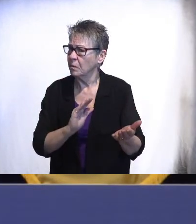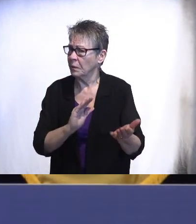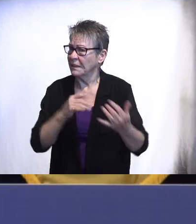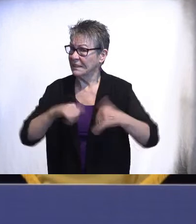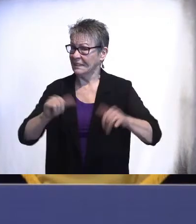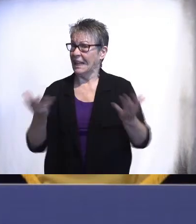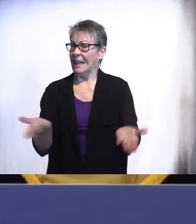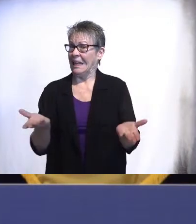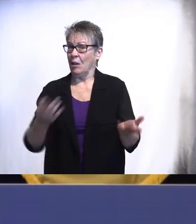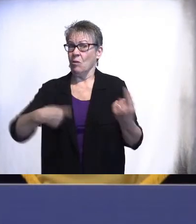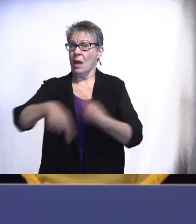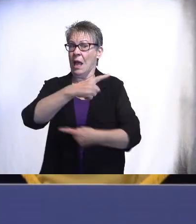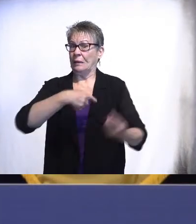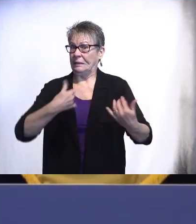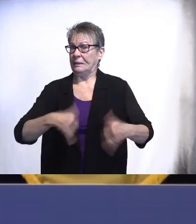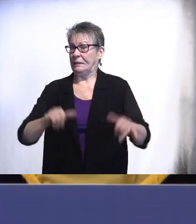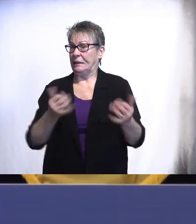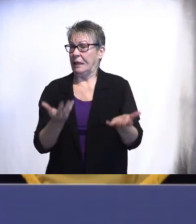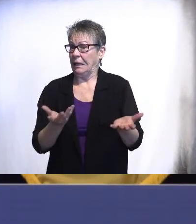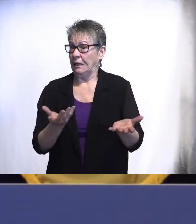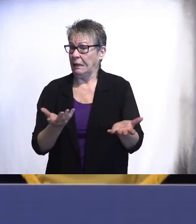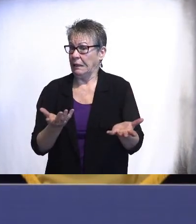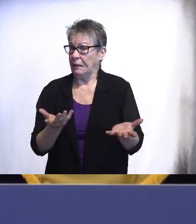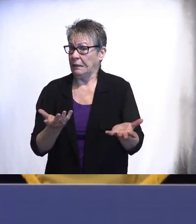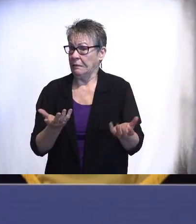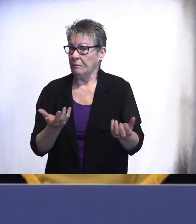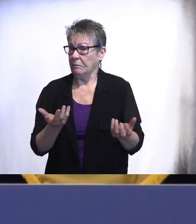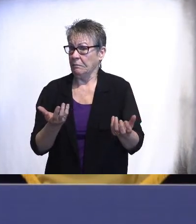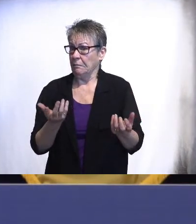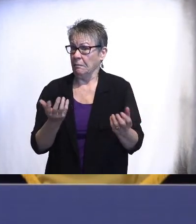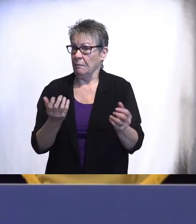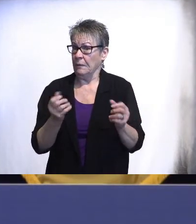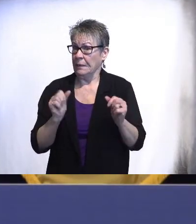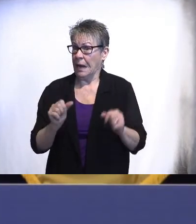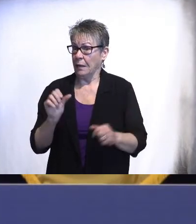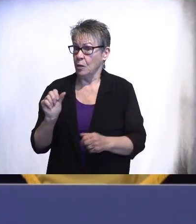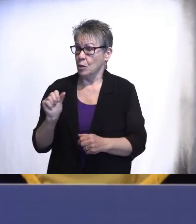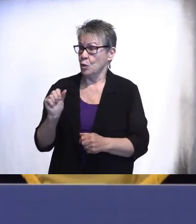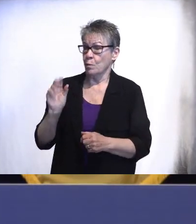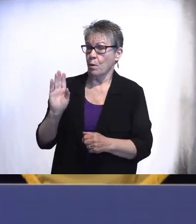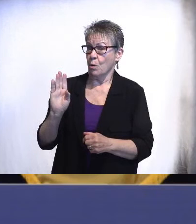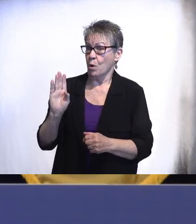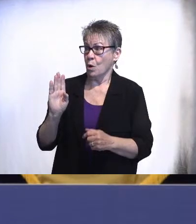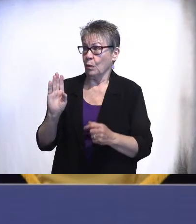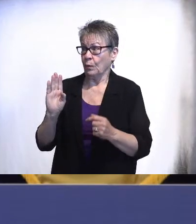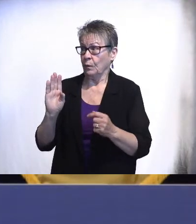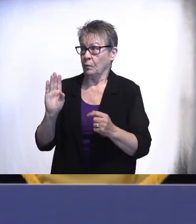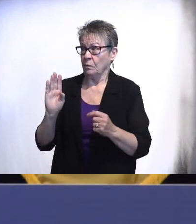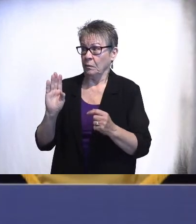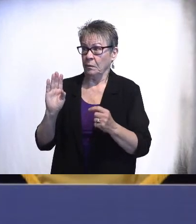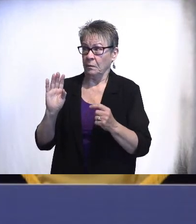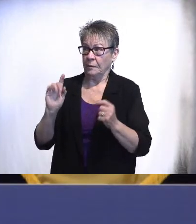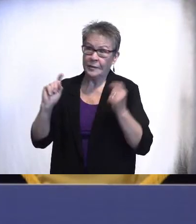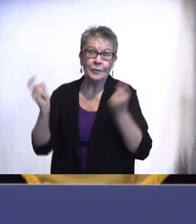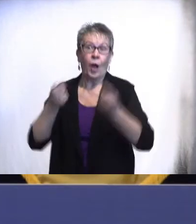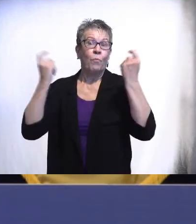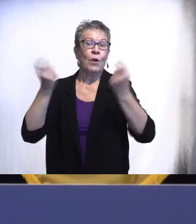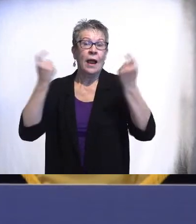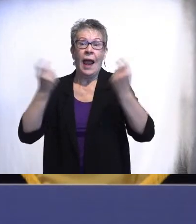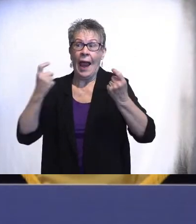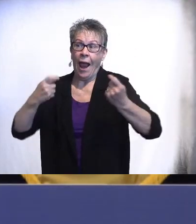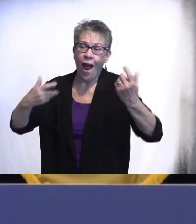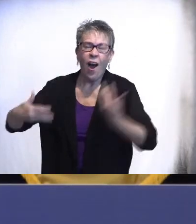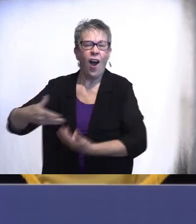pre-COVID celebrations for the Super Bowl? And that's it. Thanks. Okay. I think we thought from moment